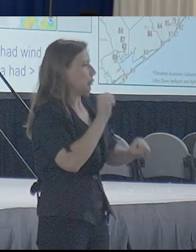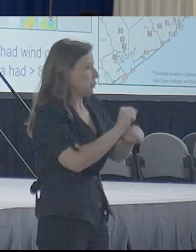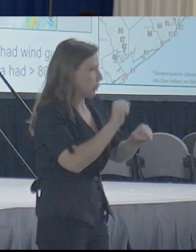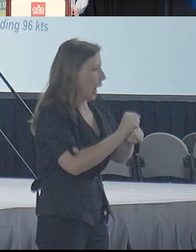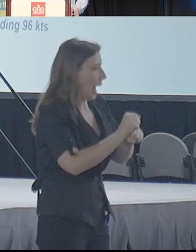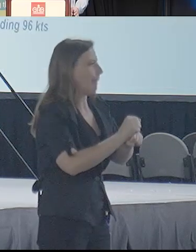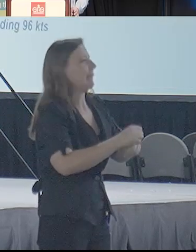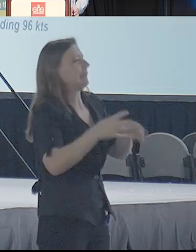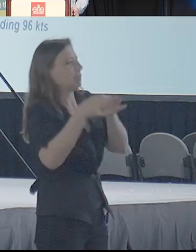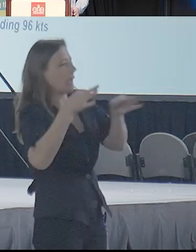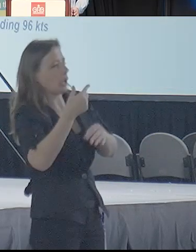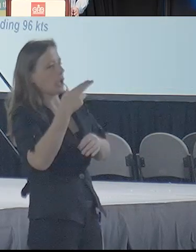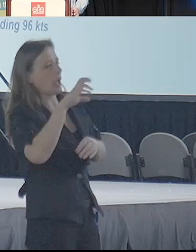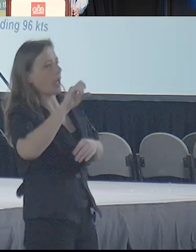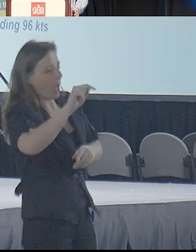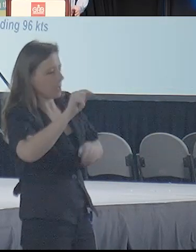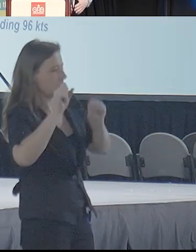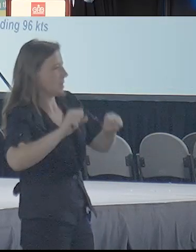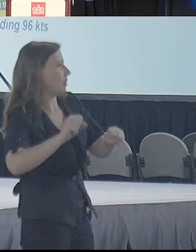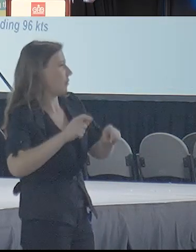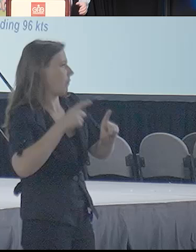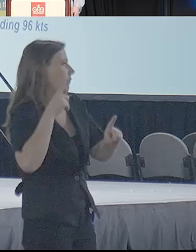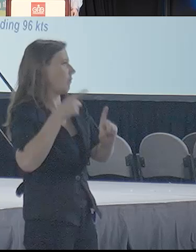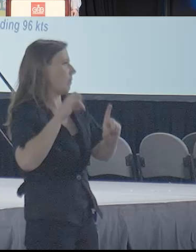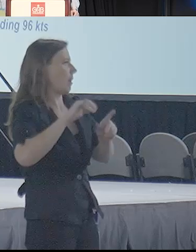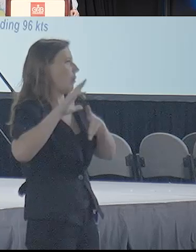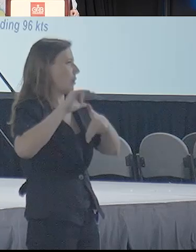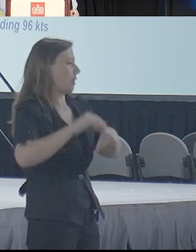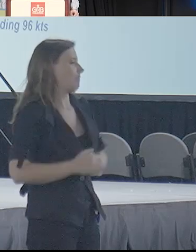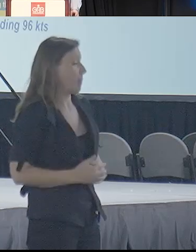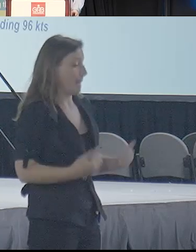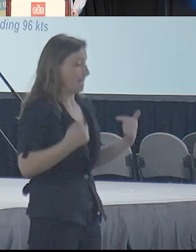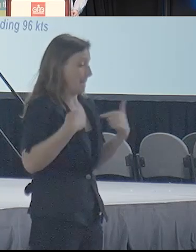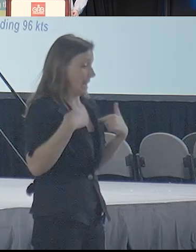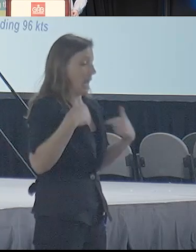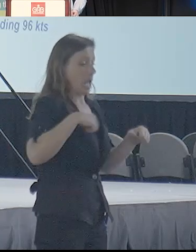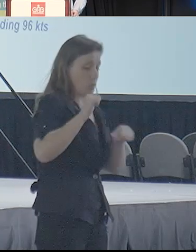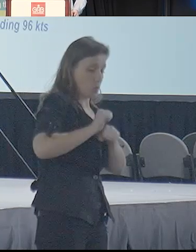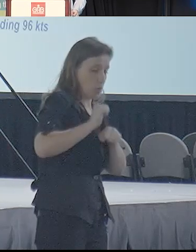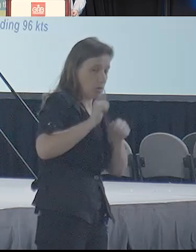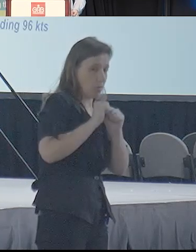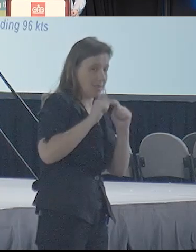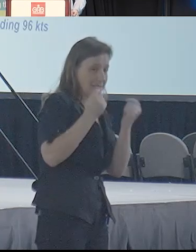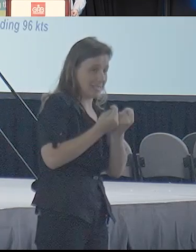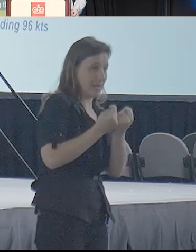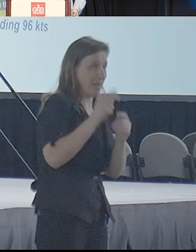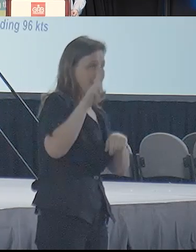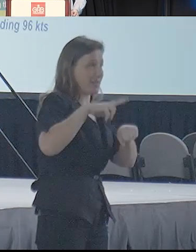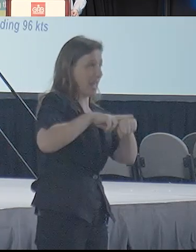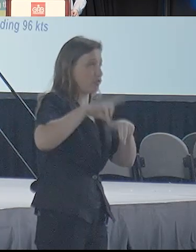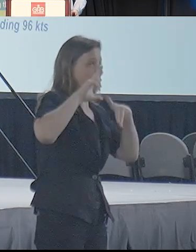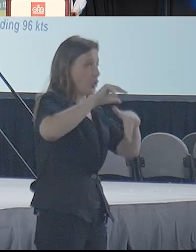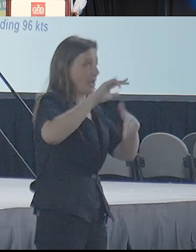potential of our hurricanes. And so I, as a science person, was working with a team at the National Hurricane